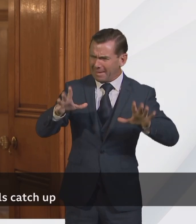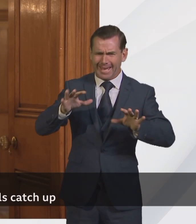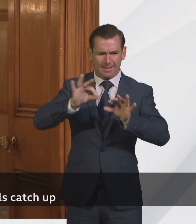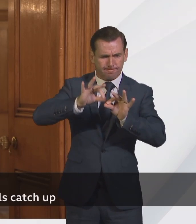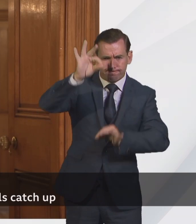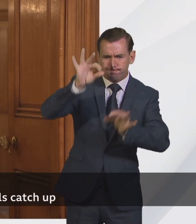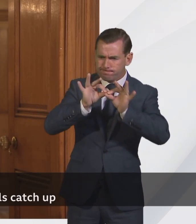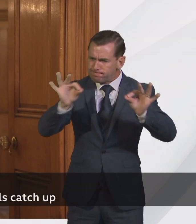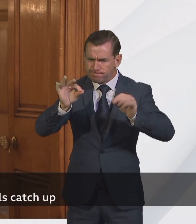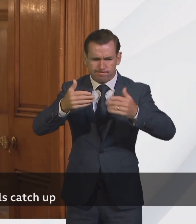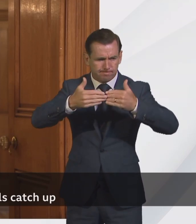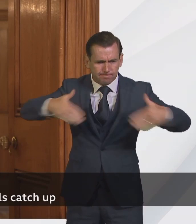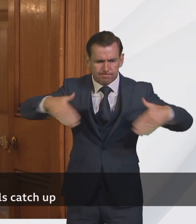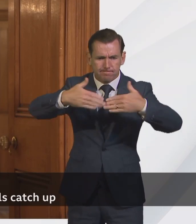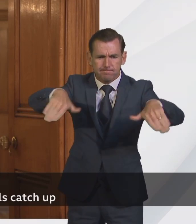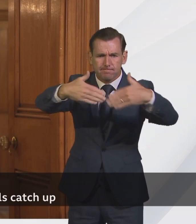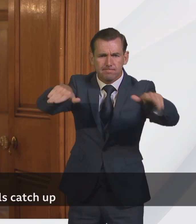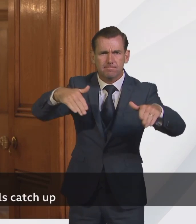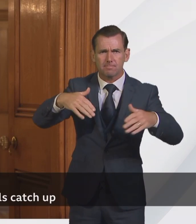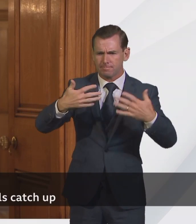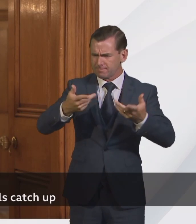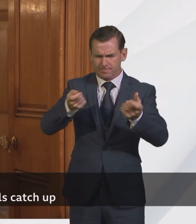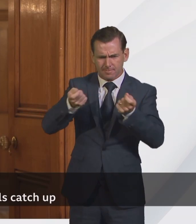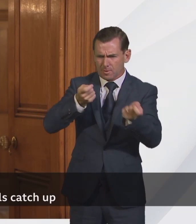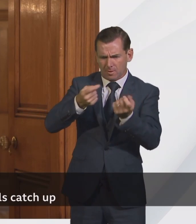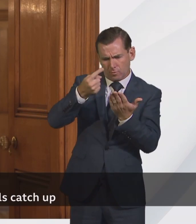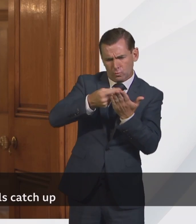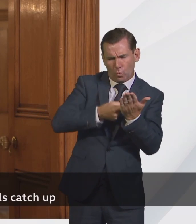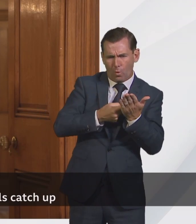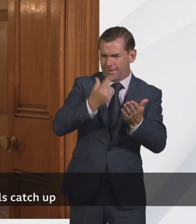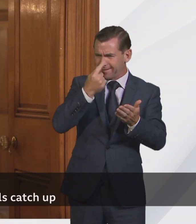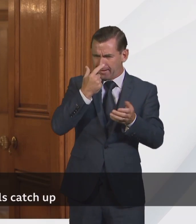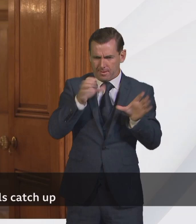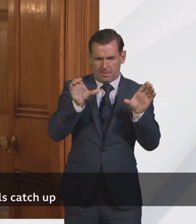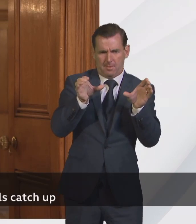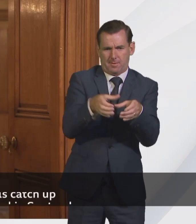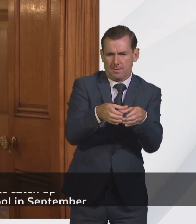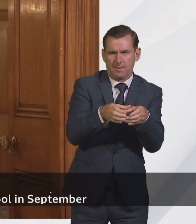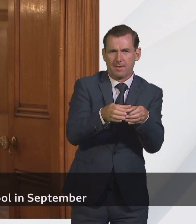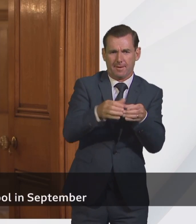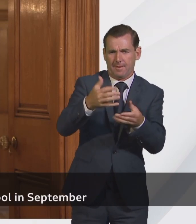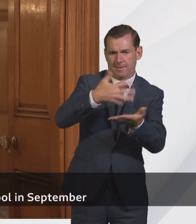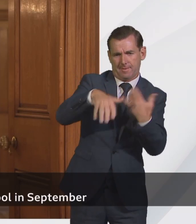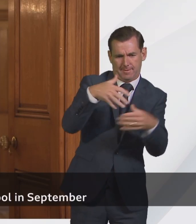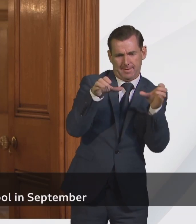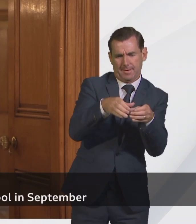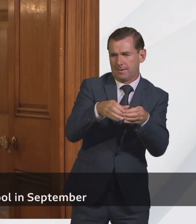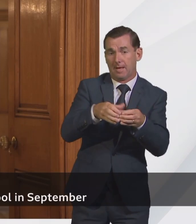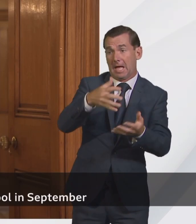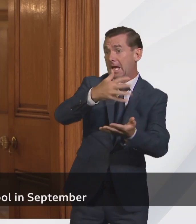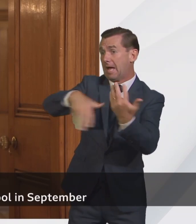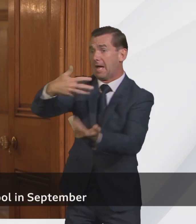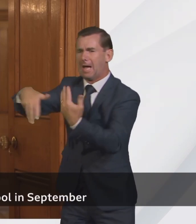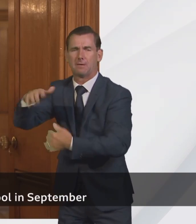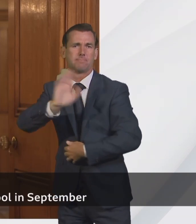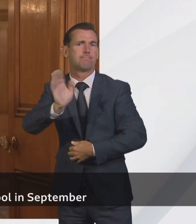measures in place, including a hierarchy of controls and protective bubbles. I must stress that it is in every